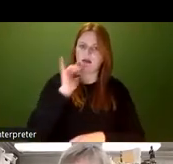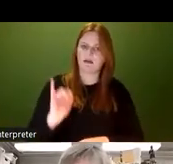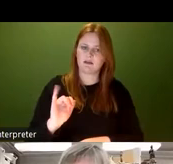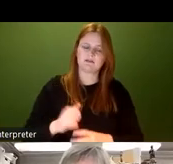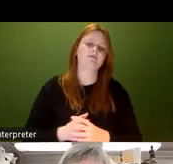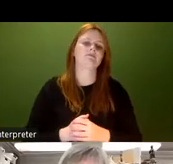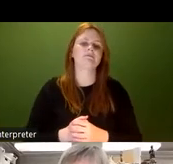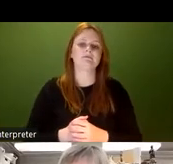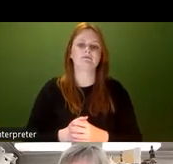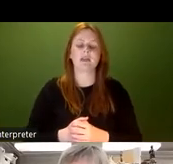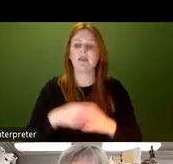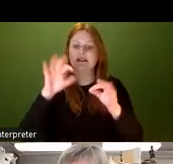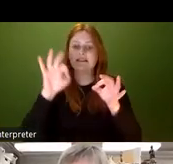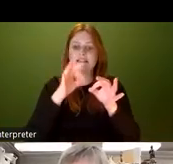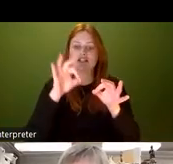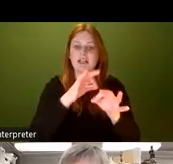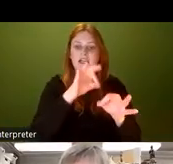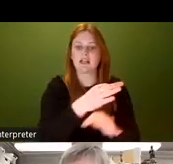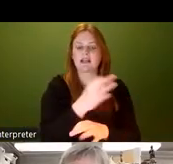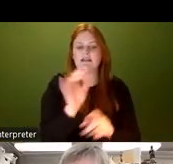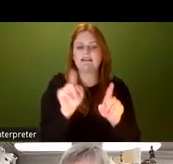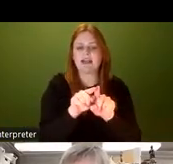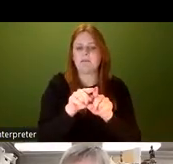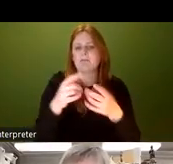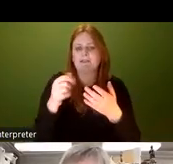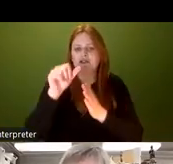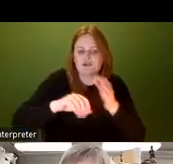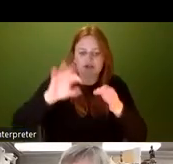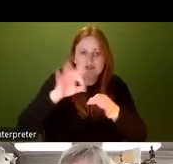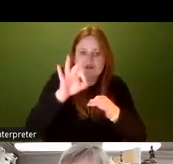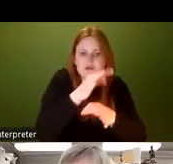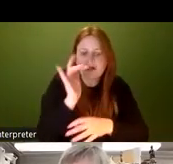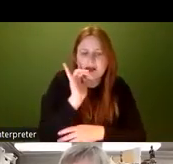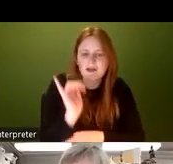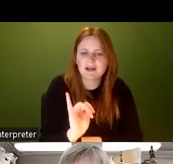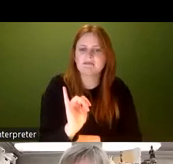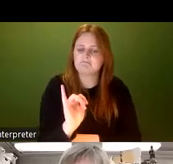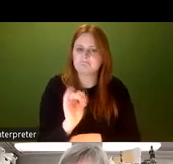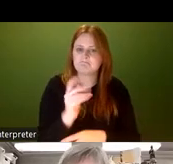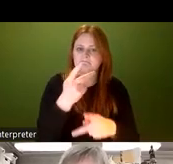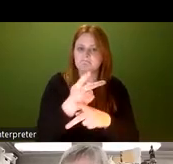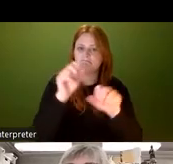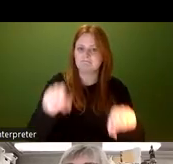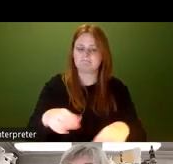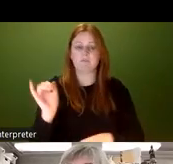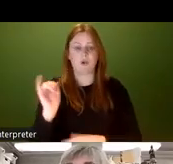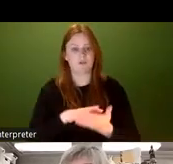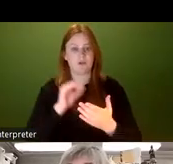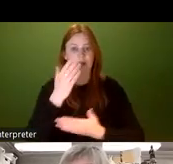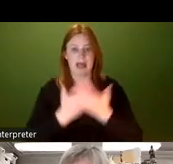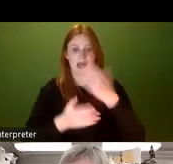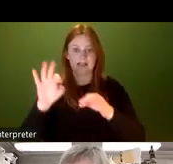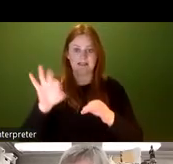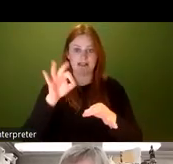the stitching, which I see as sutures, really. And also learned that hand stitching had way